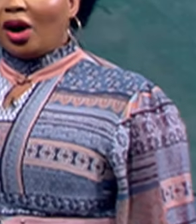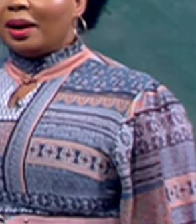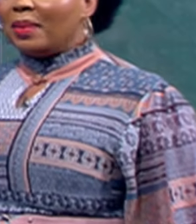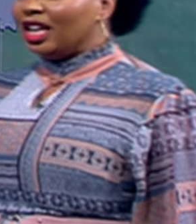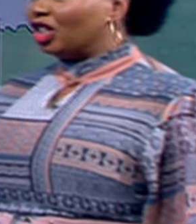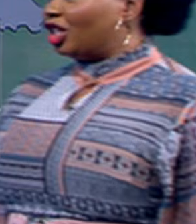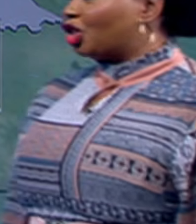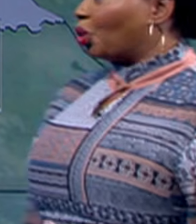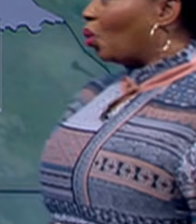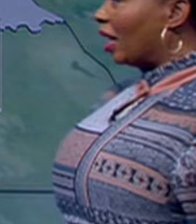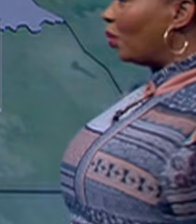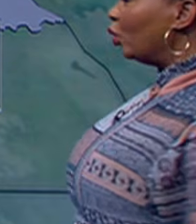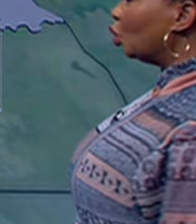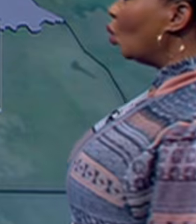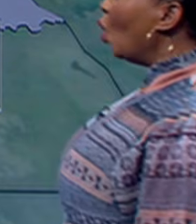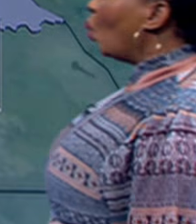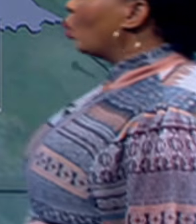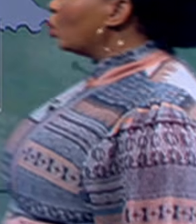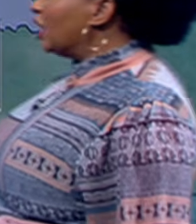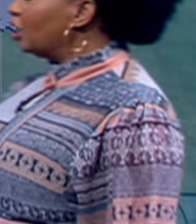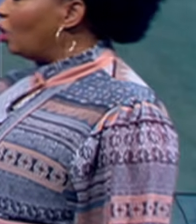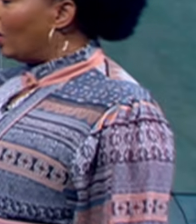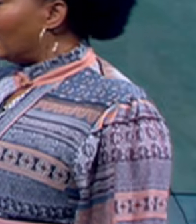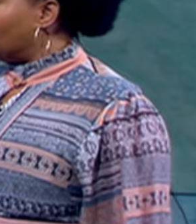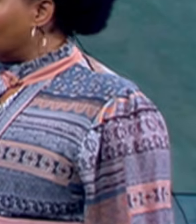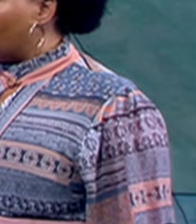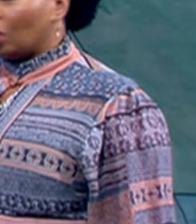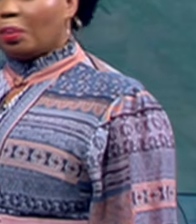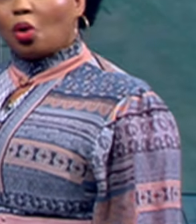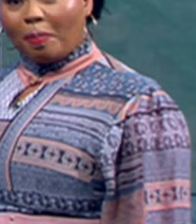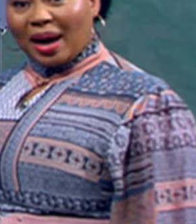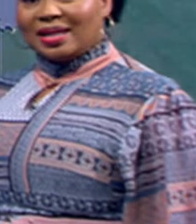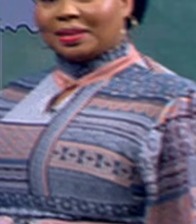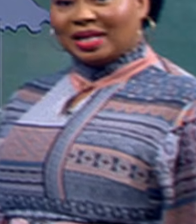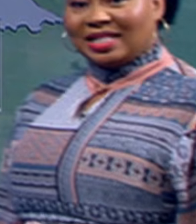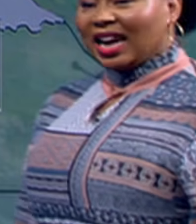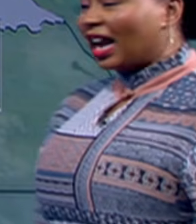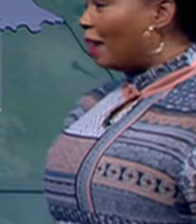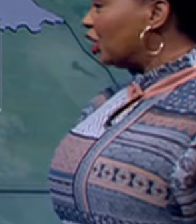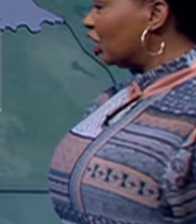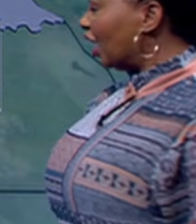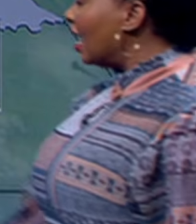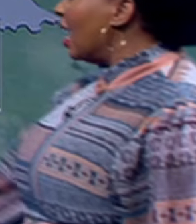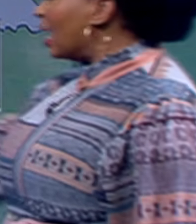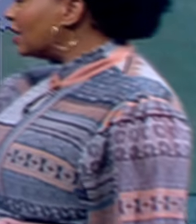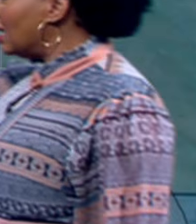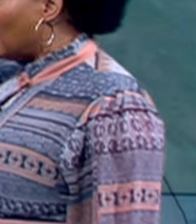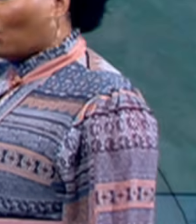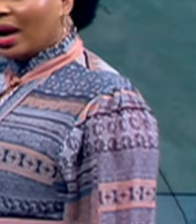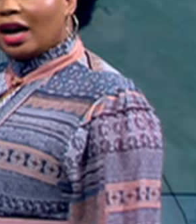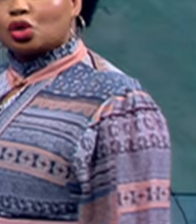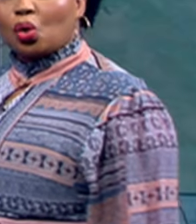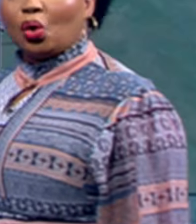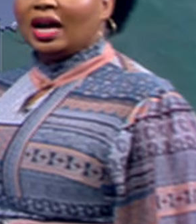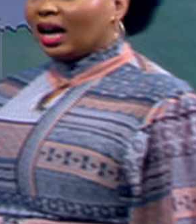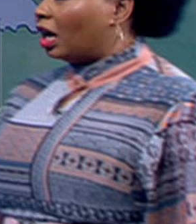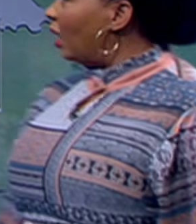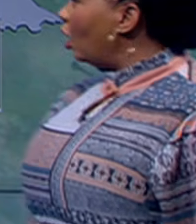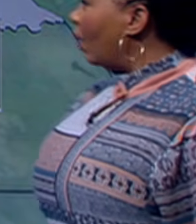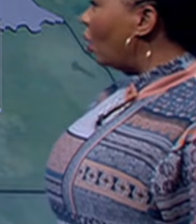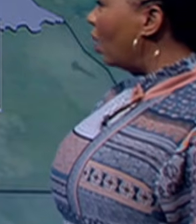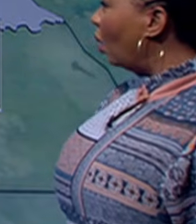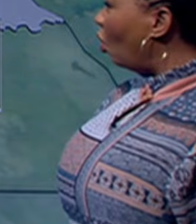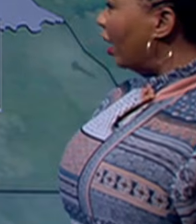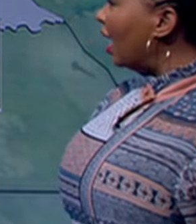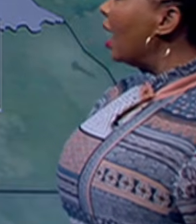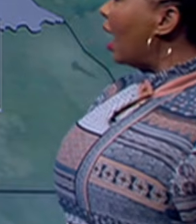Polokwane gona moletši le sešego go tlabe go ntše go ruthetše le gona letšatši le tšwele Mokopane Zebediela le ga Mashashane ga re tsenelela gona ga Sekhukhune re